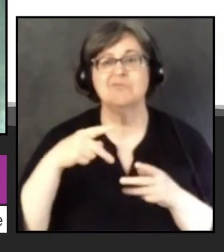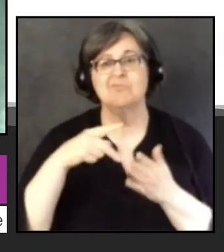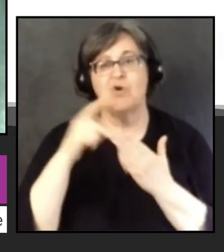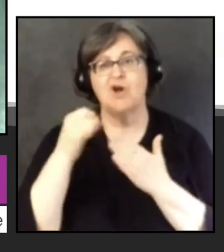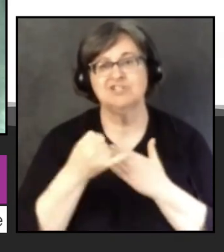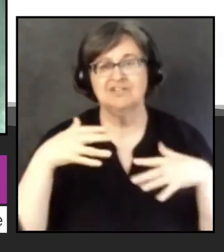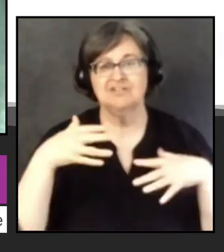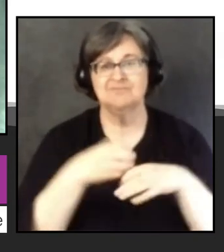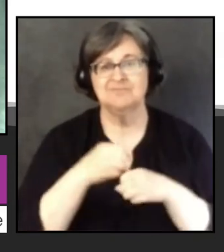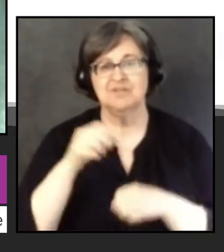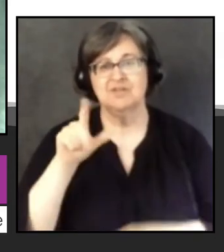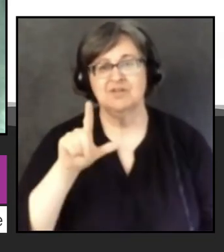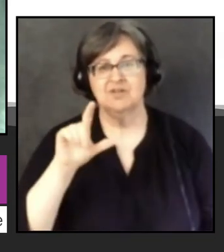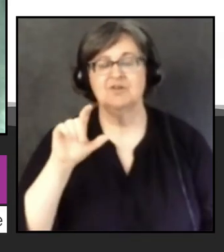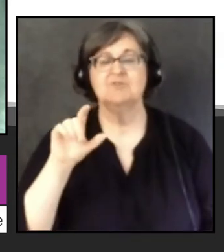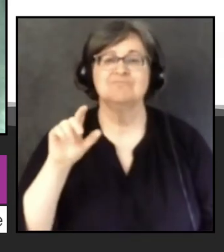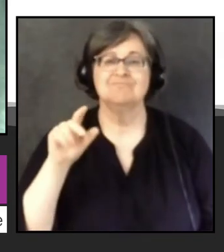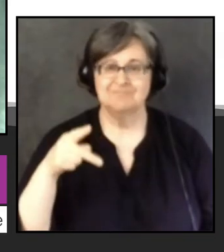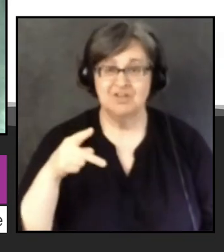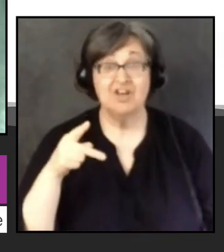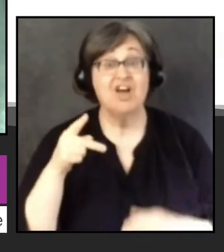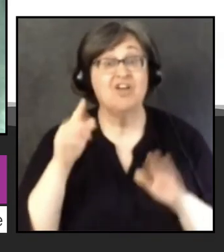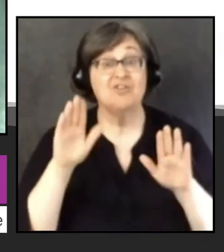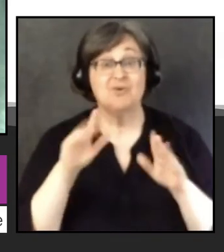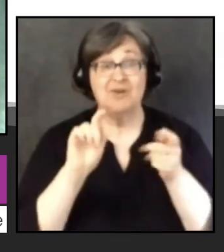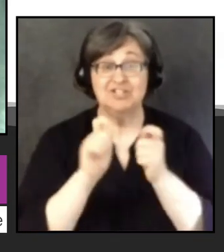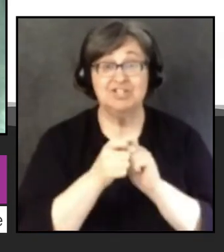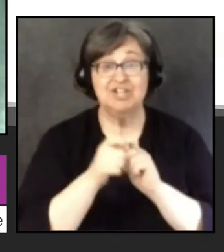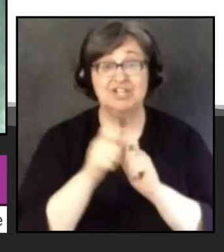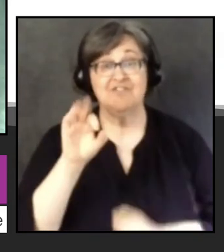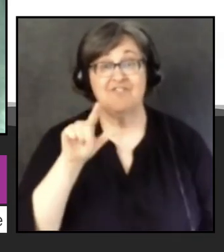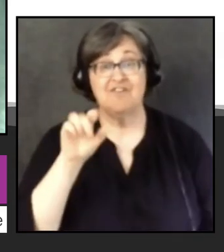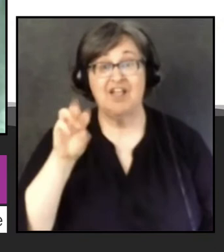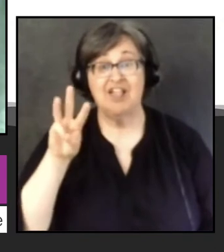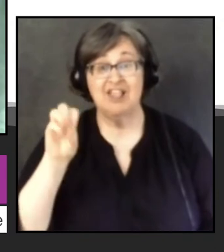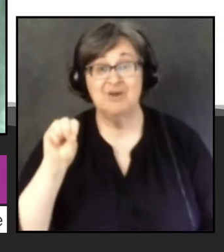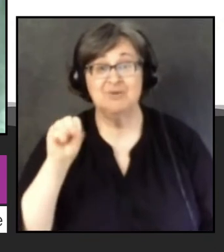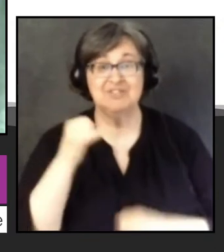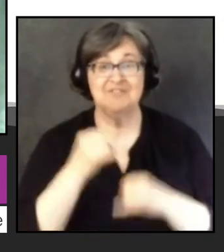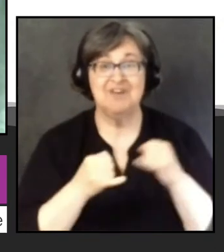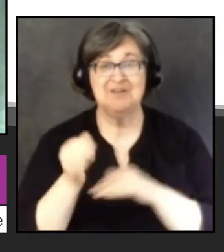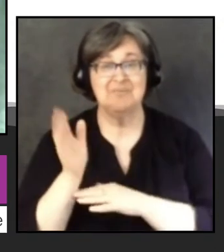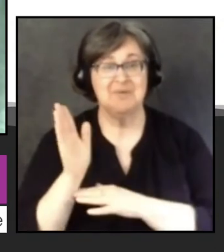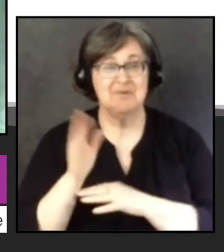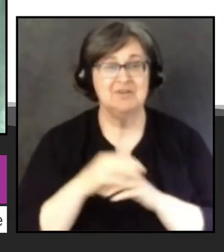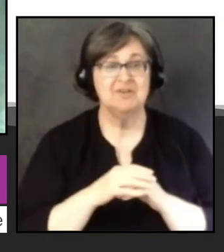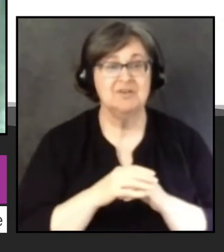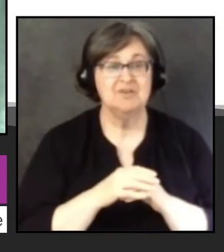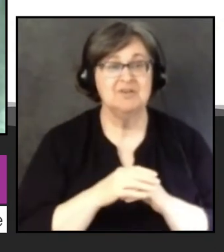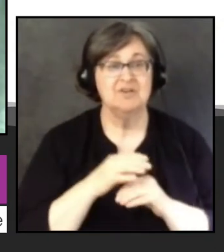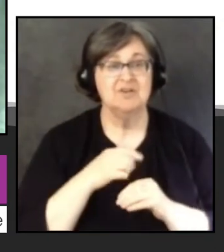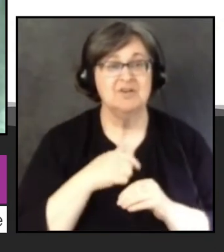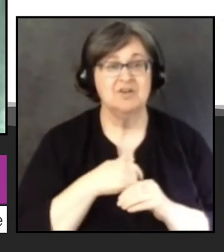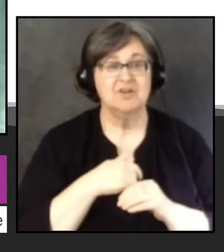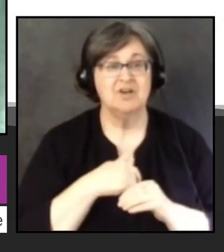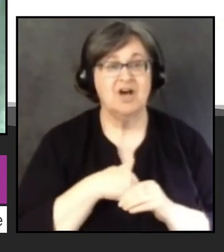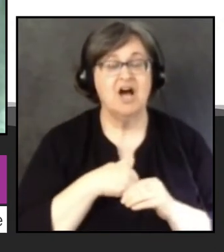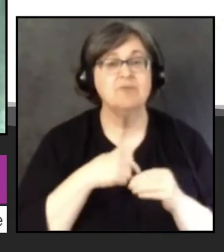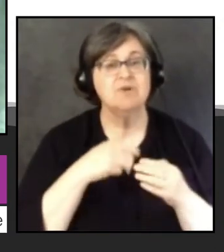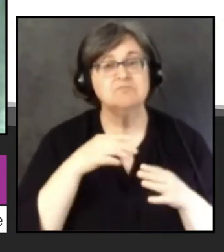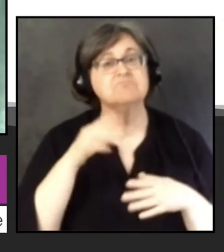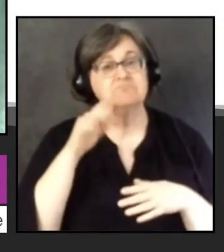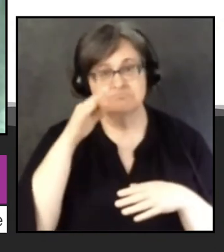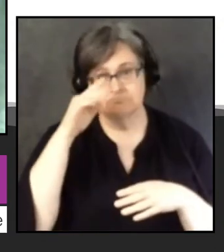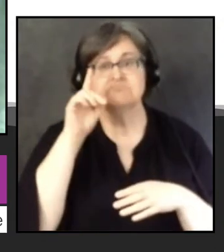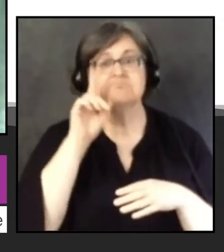Change Fellows final presentation. I'm a Black woman with dark brown locks